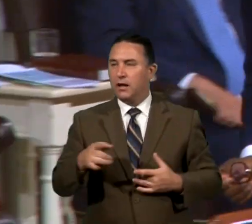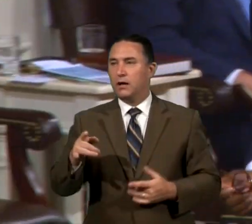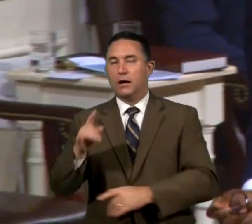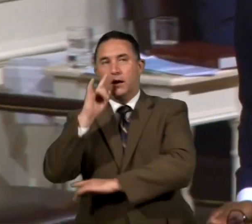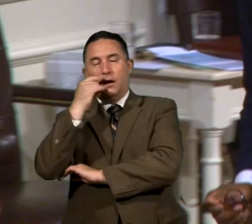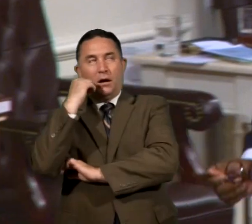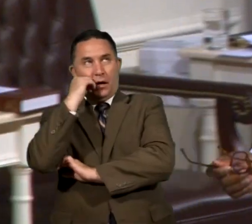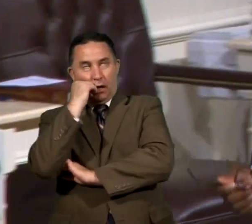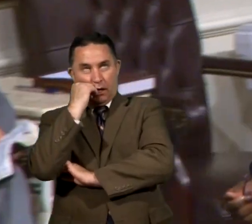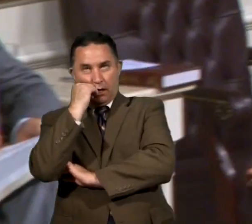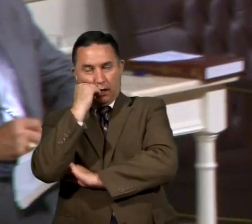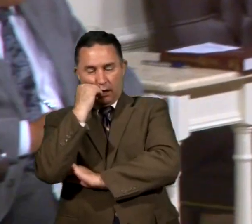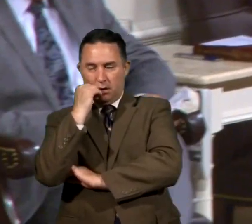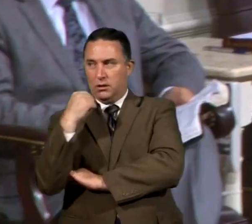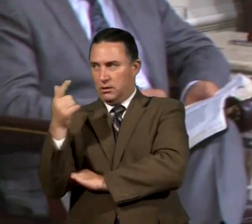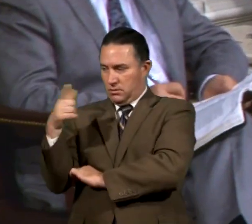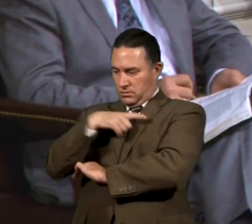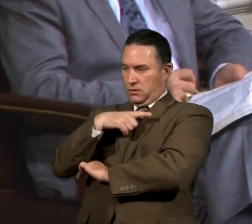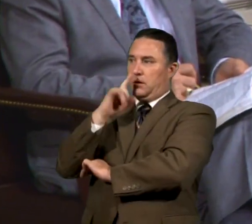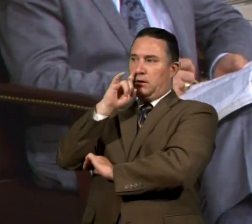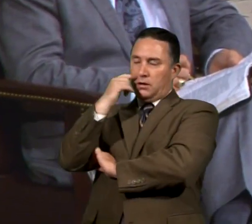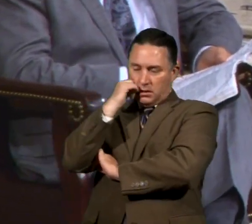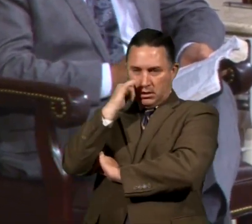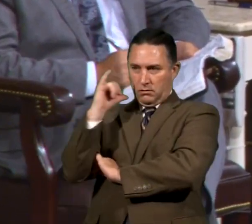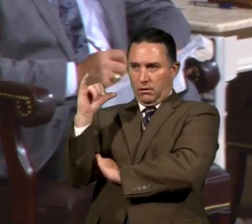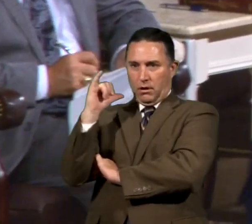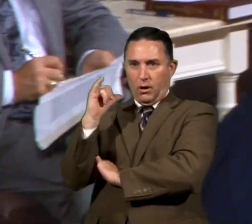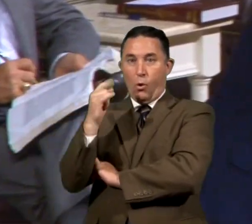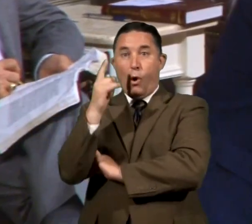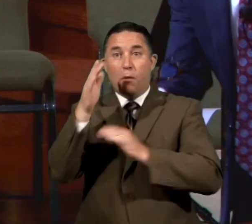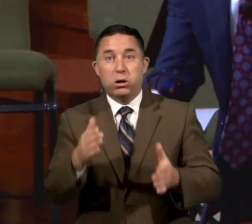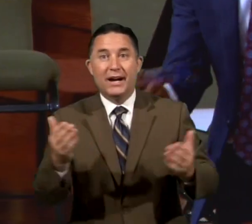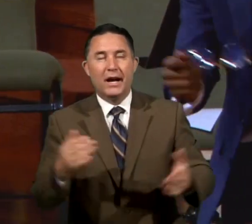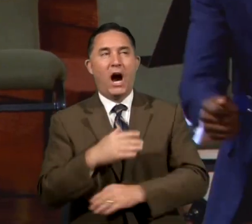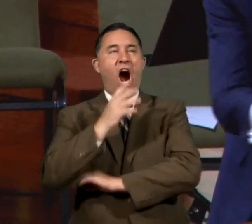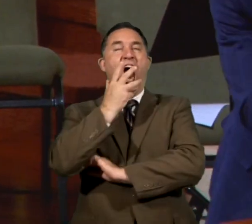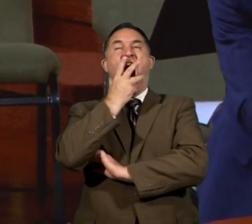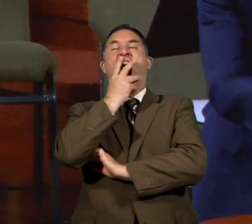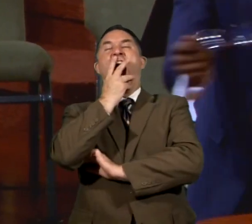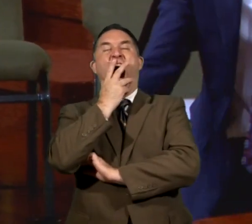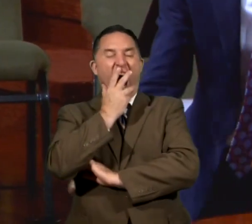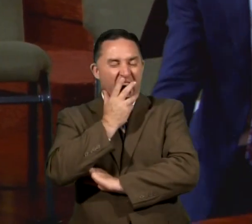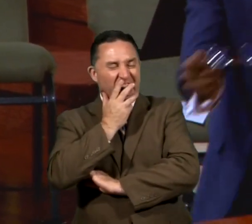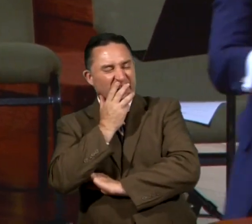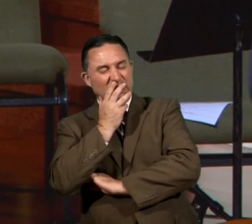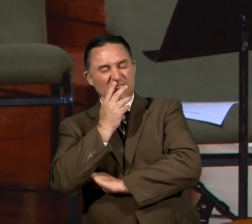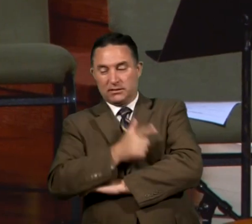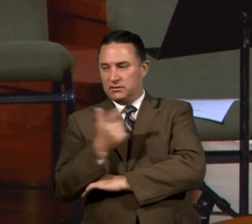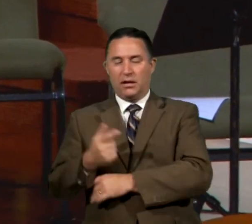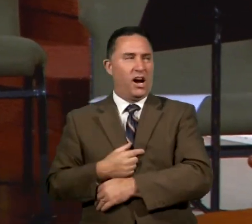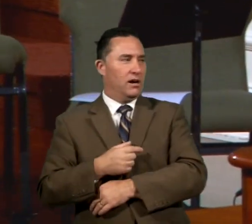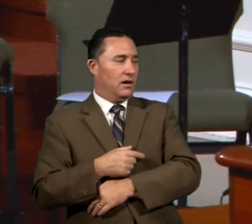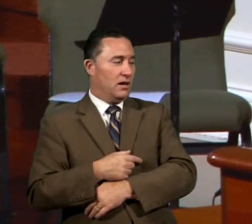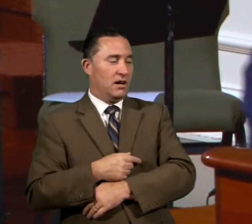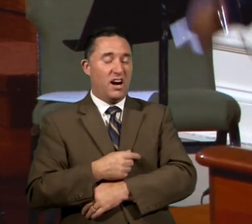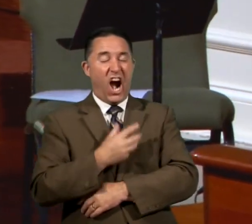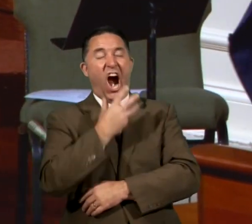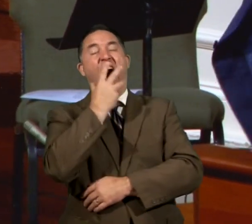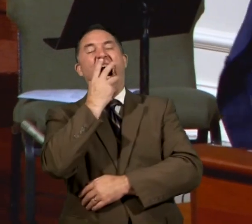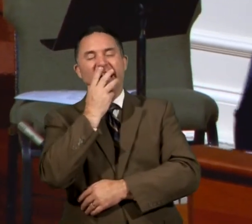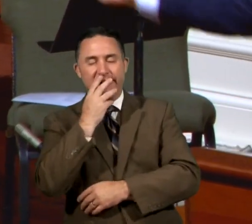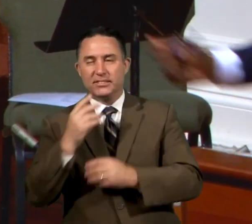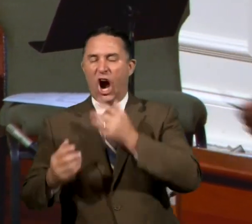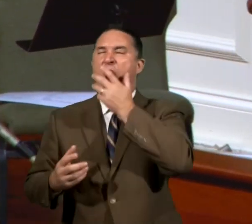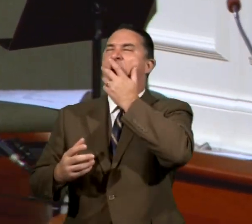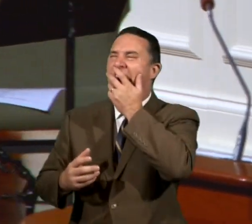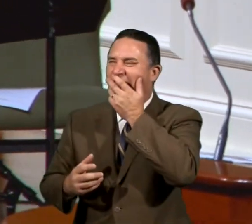bored, it gets you bored. Let one person in this room yawn, the next person, the people next to him are going to start yawning. It's going to be a yawn